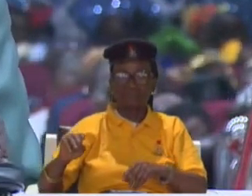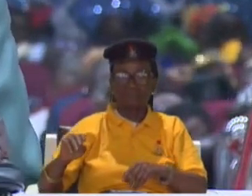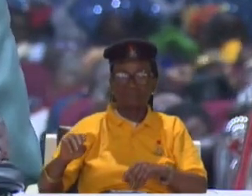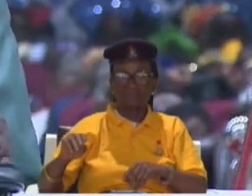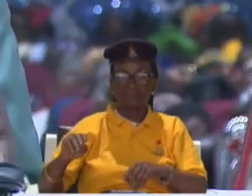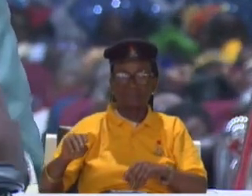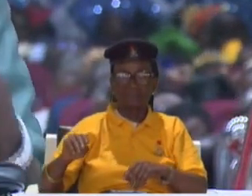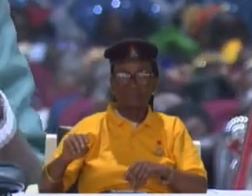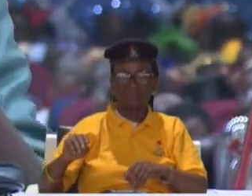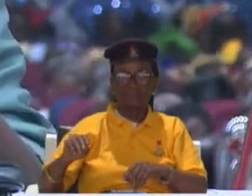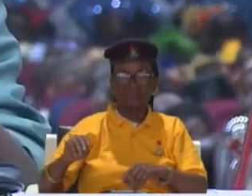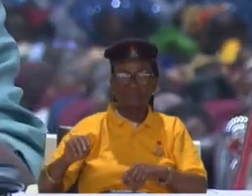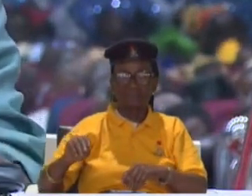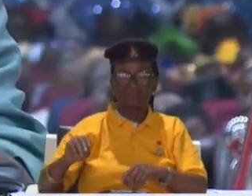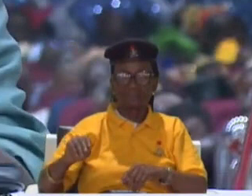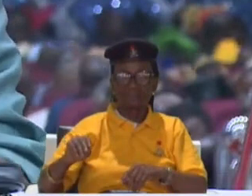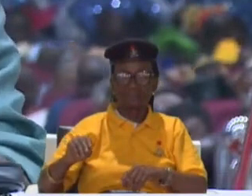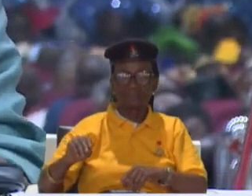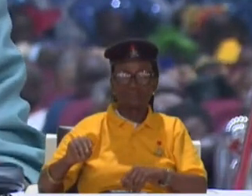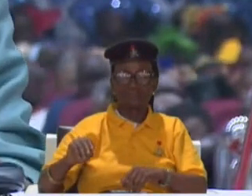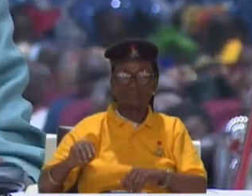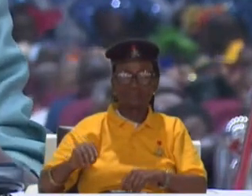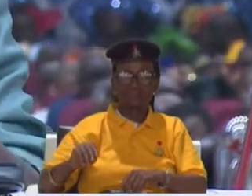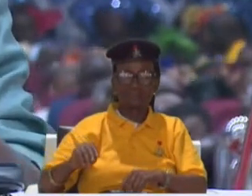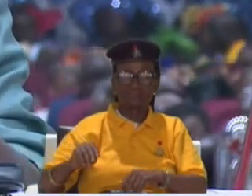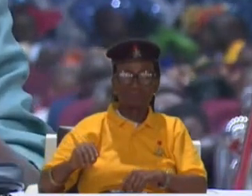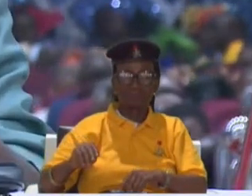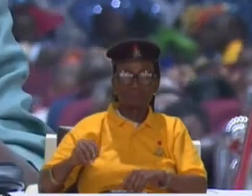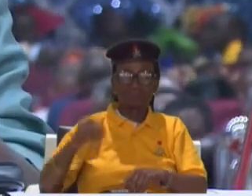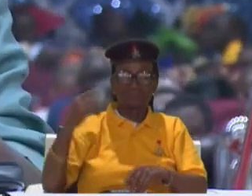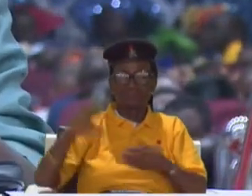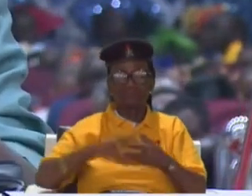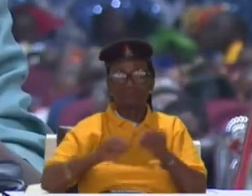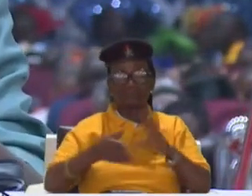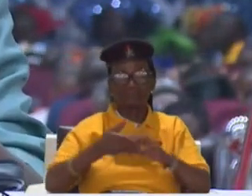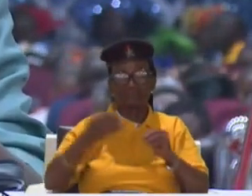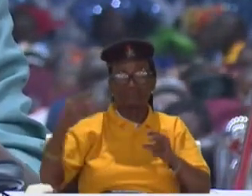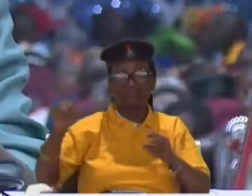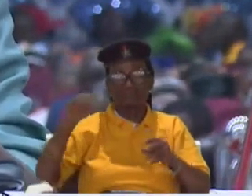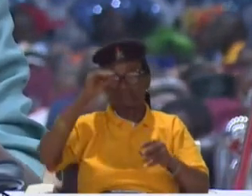20, in the story of the man who was